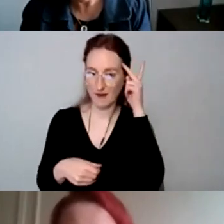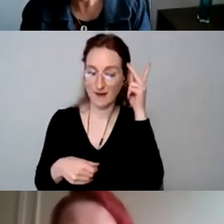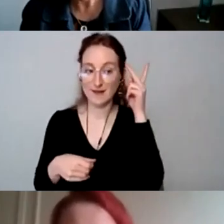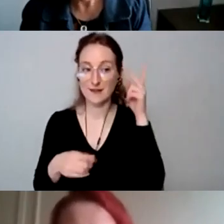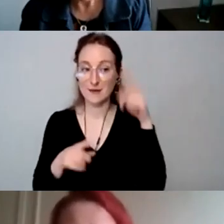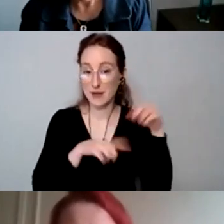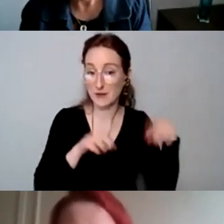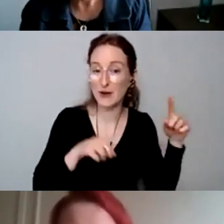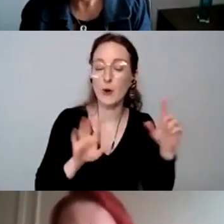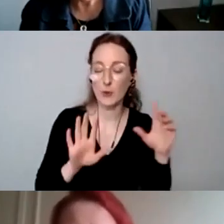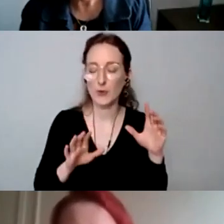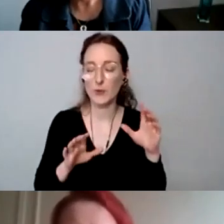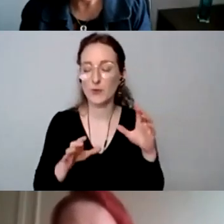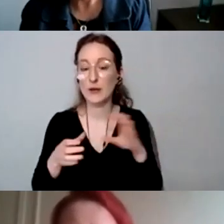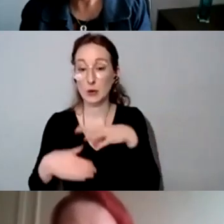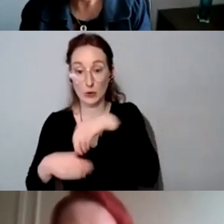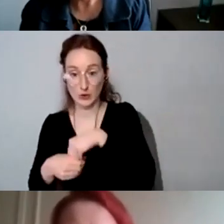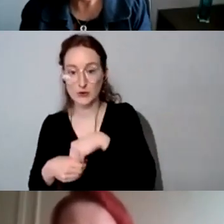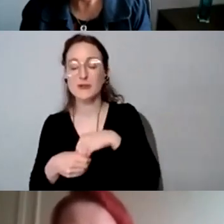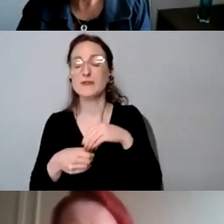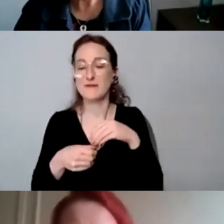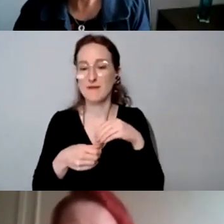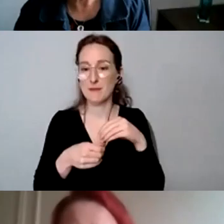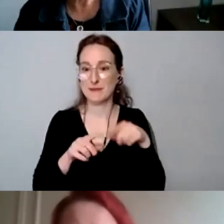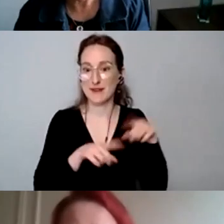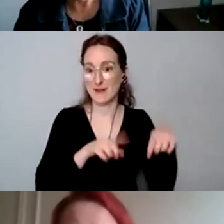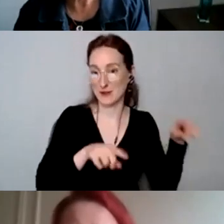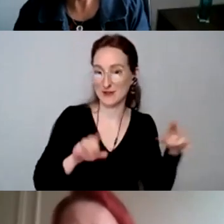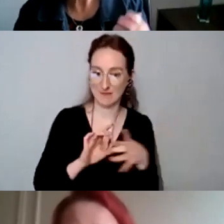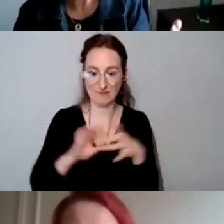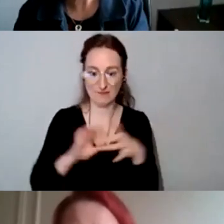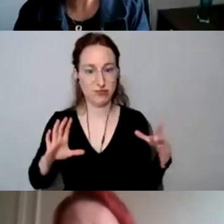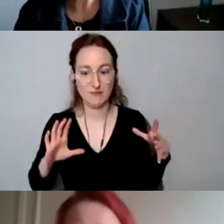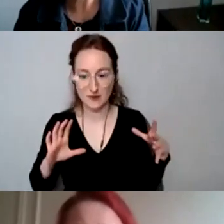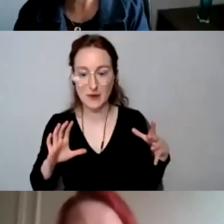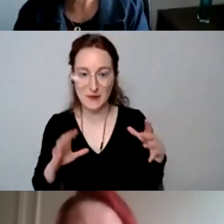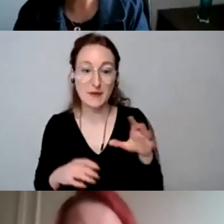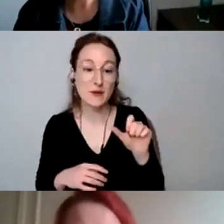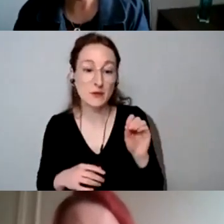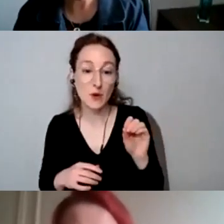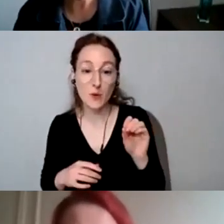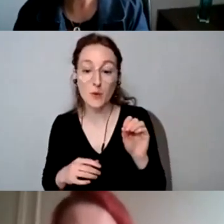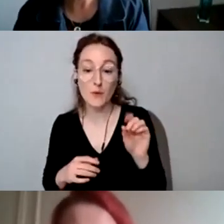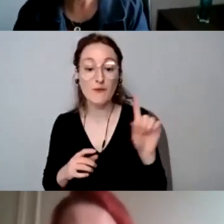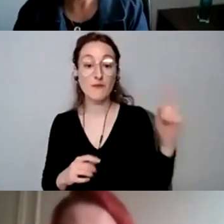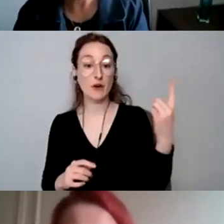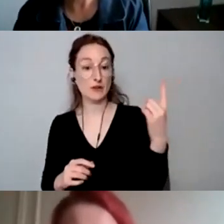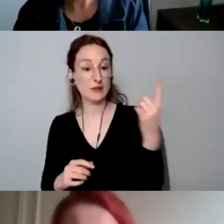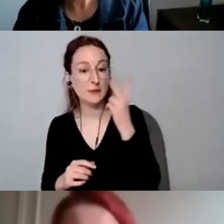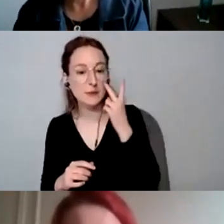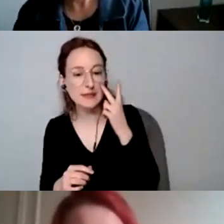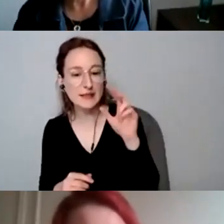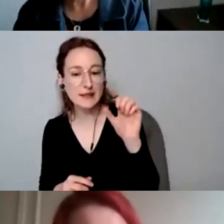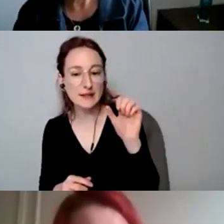diversity. And I think that's a great segue actually to, well, first I wanted to see if Yelena